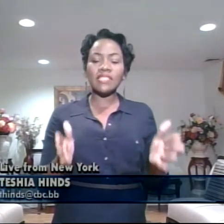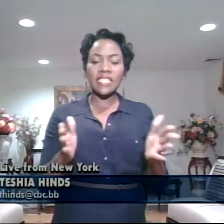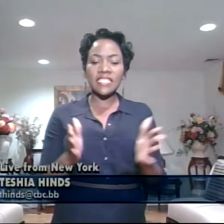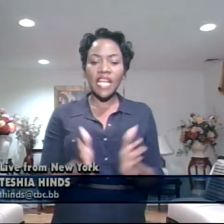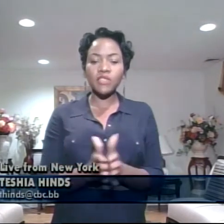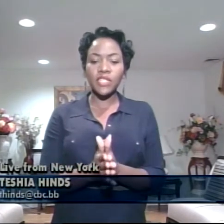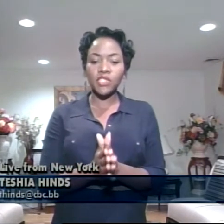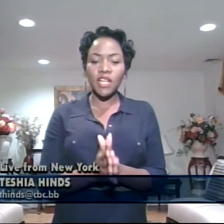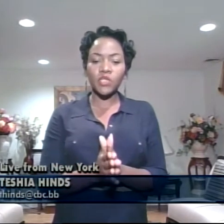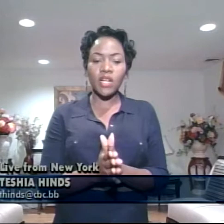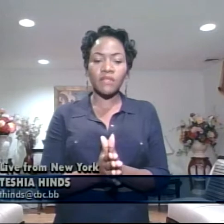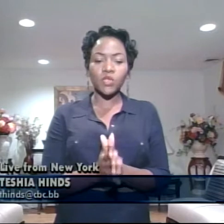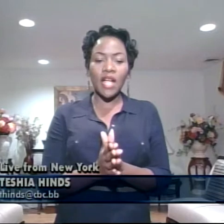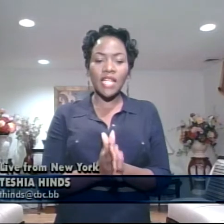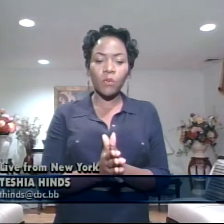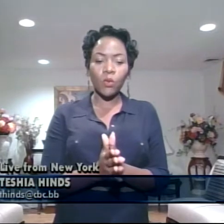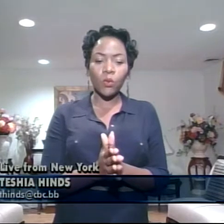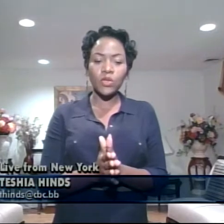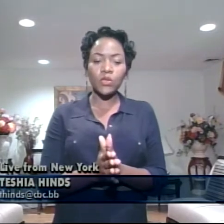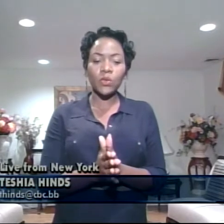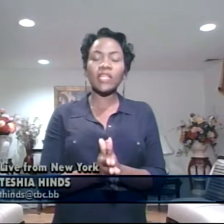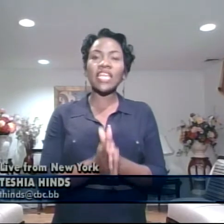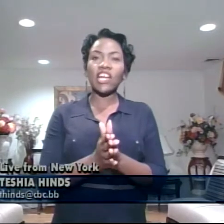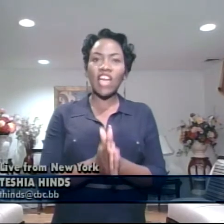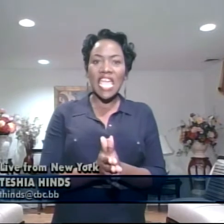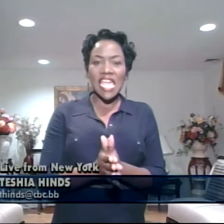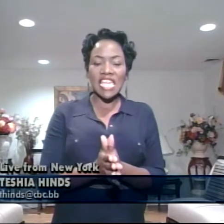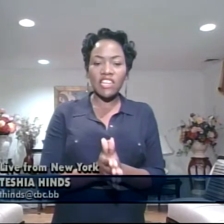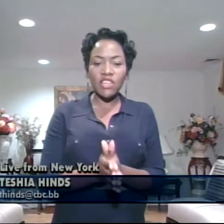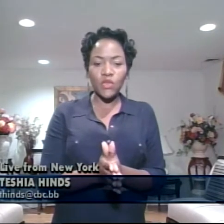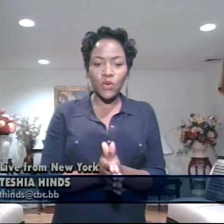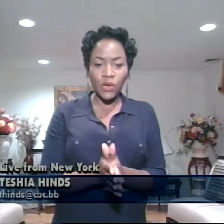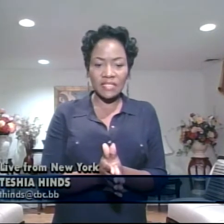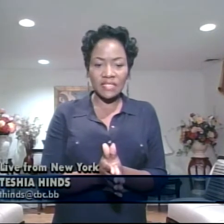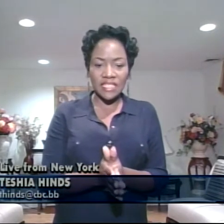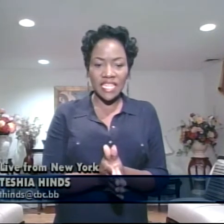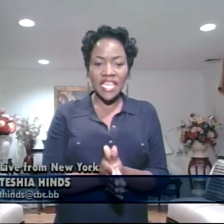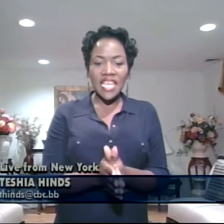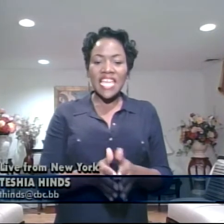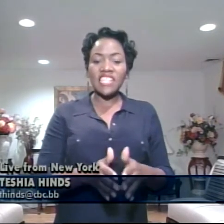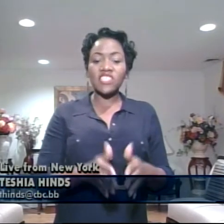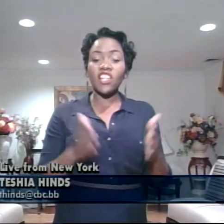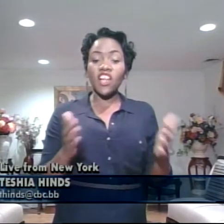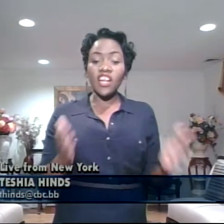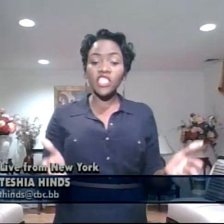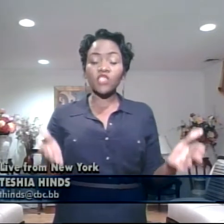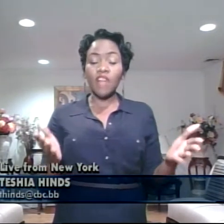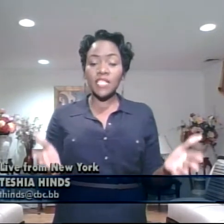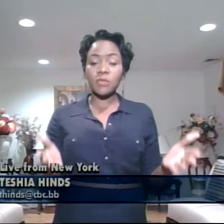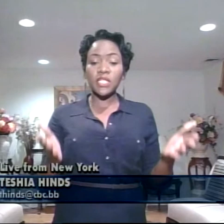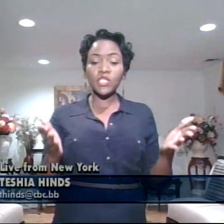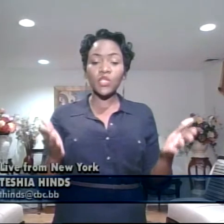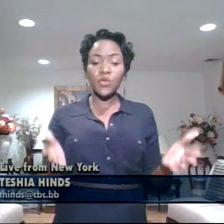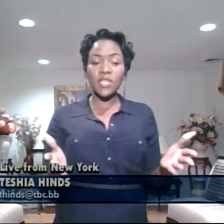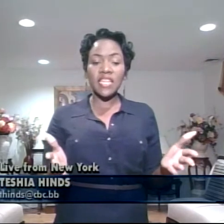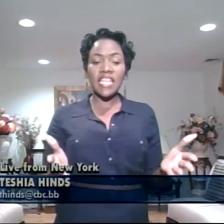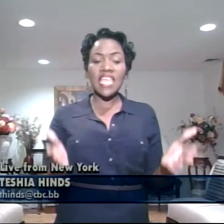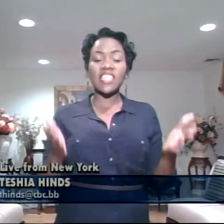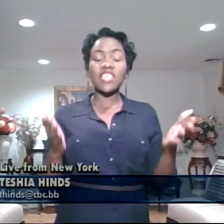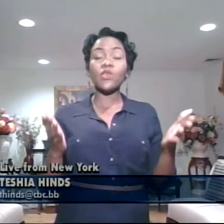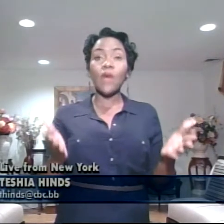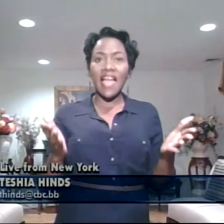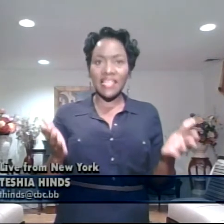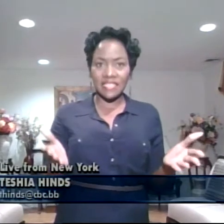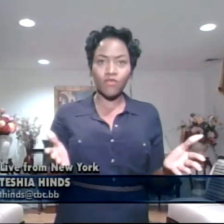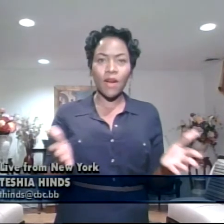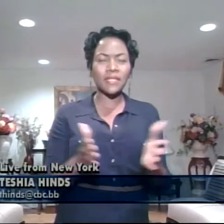who is the Secretary Treasurer of the Transport Workers Union here in New York City. It's the largest transportation union in